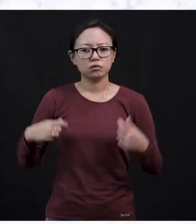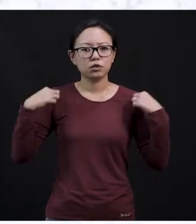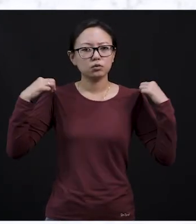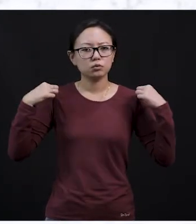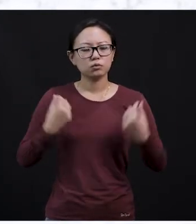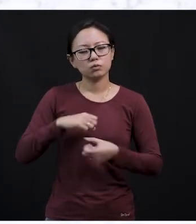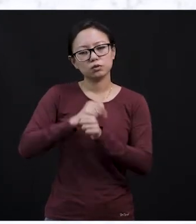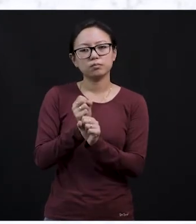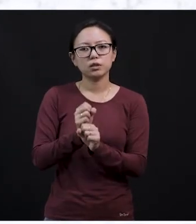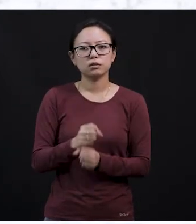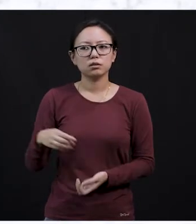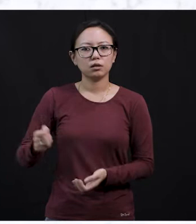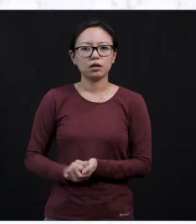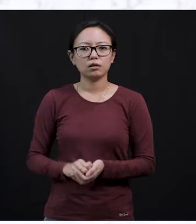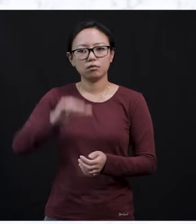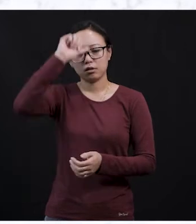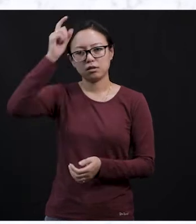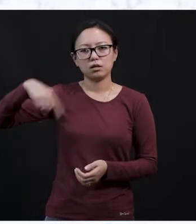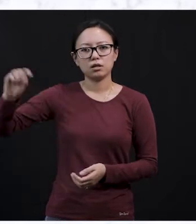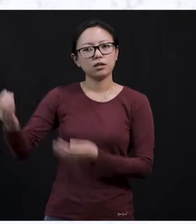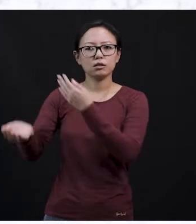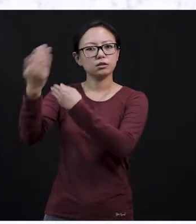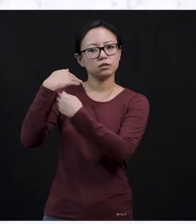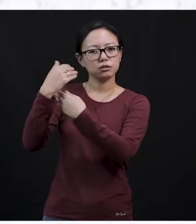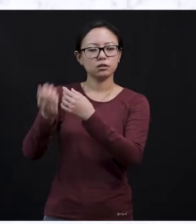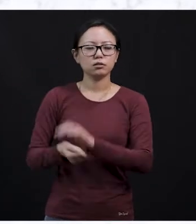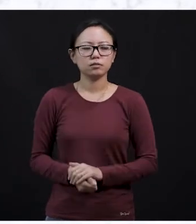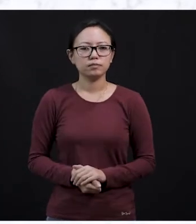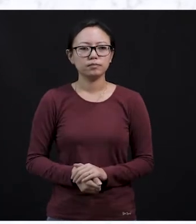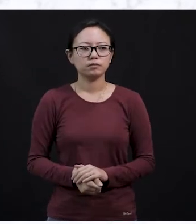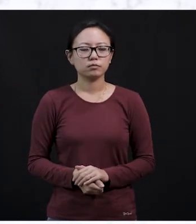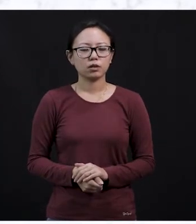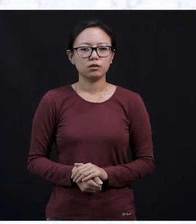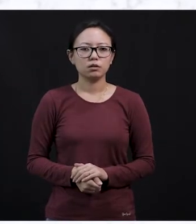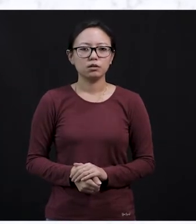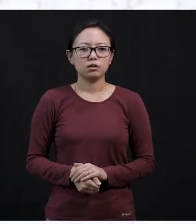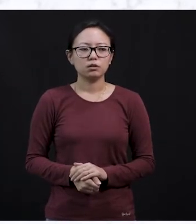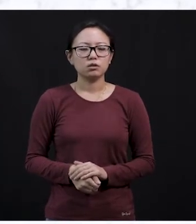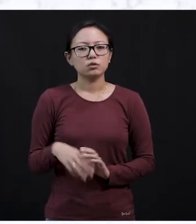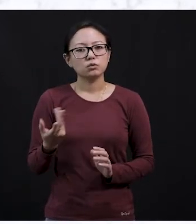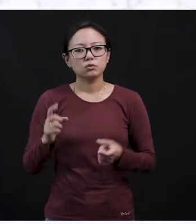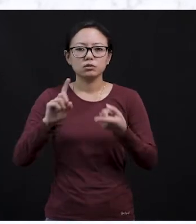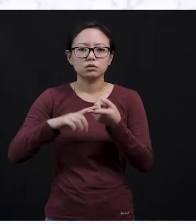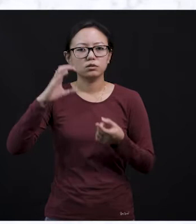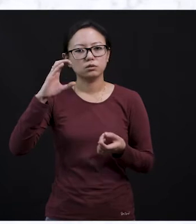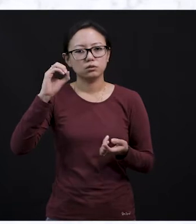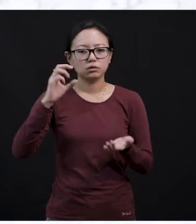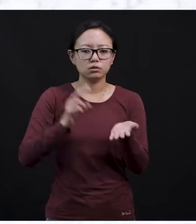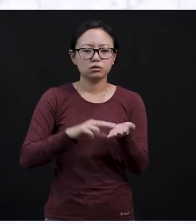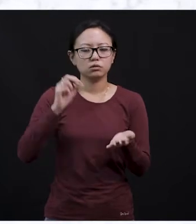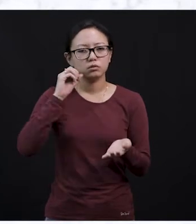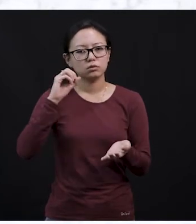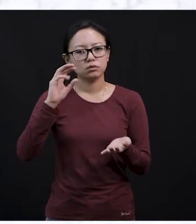started affecting the Indian market, and we termed as economic exploitation of our country.